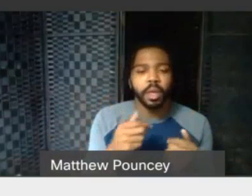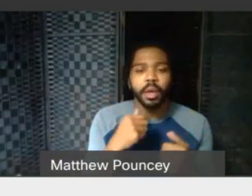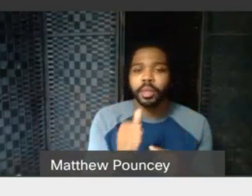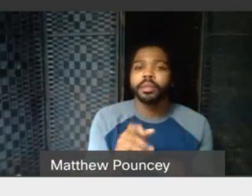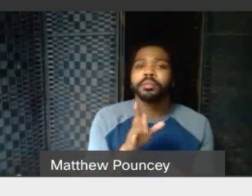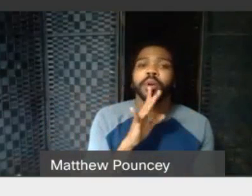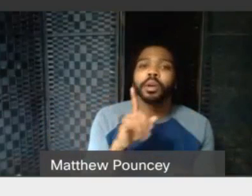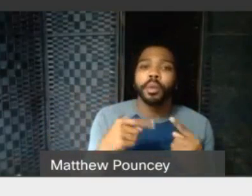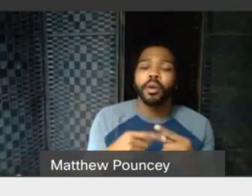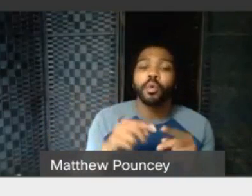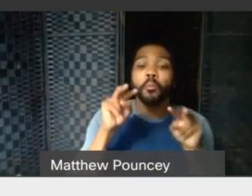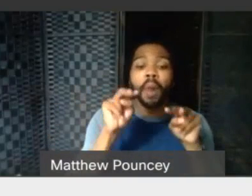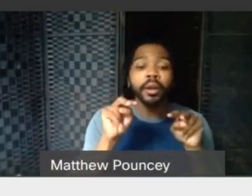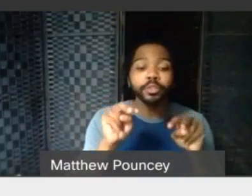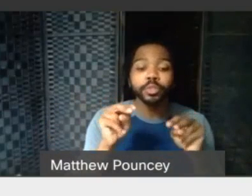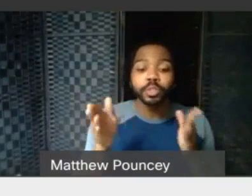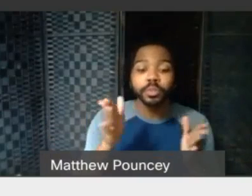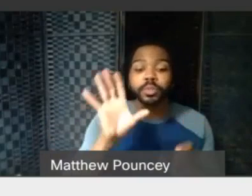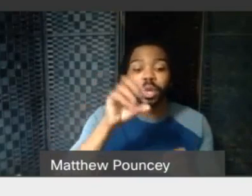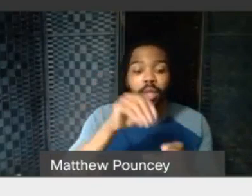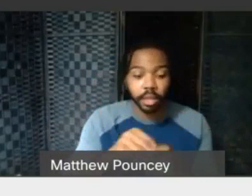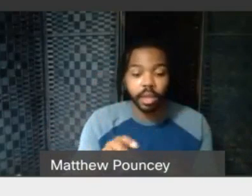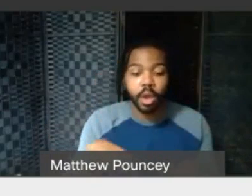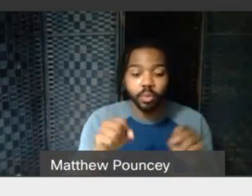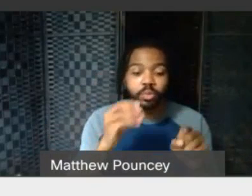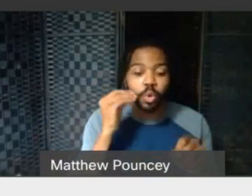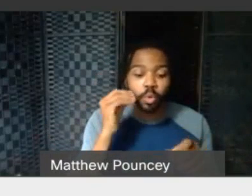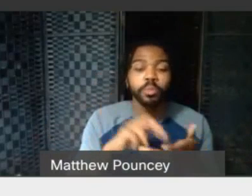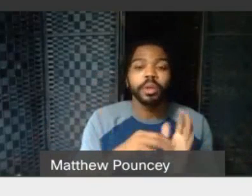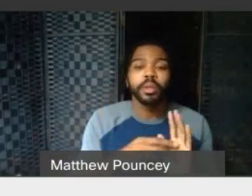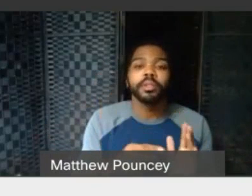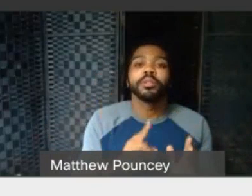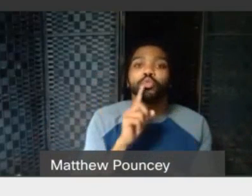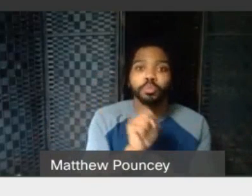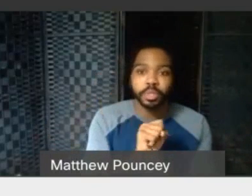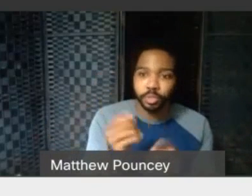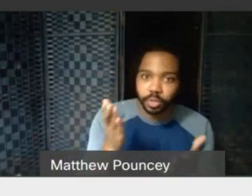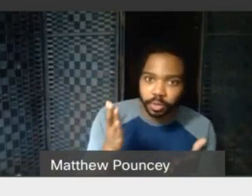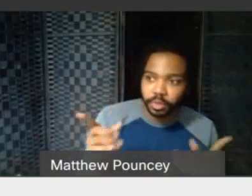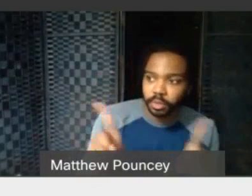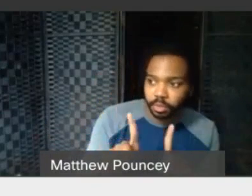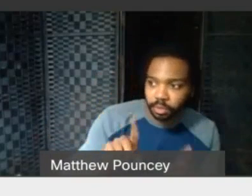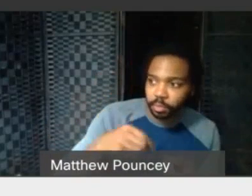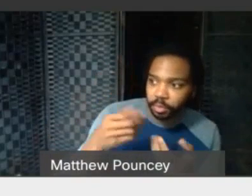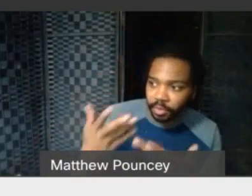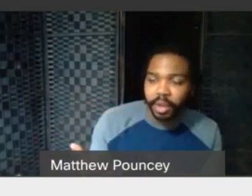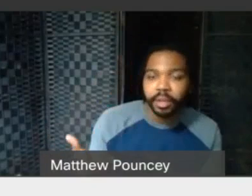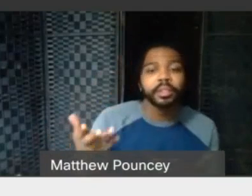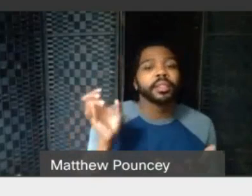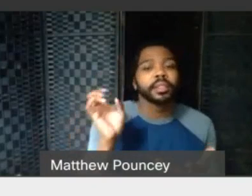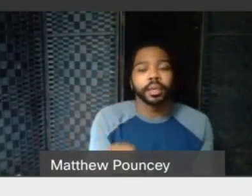to monitoring of services in a host home. I was referring to the actual service provision that is host